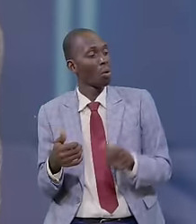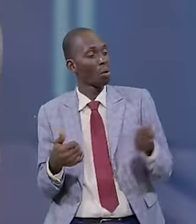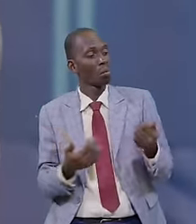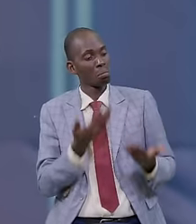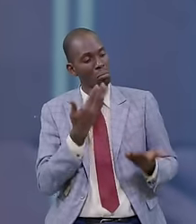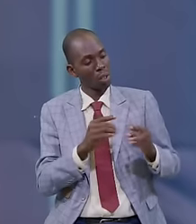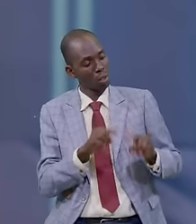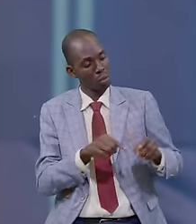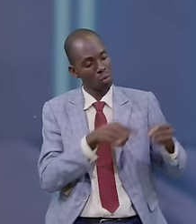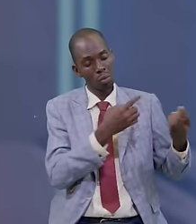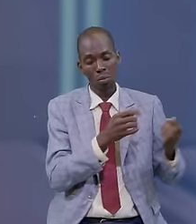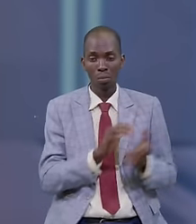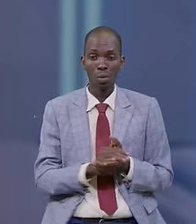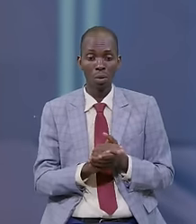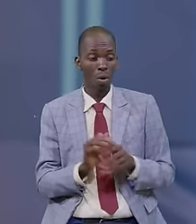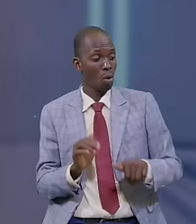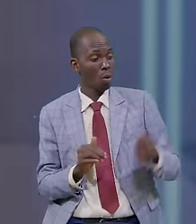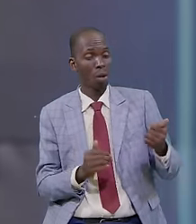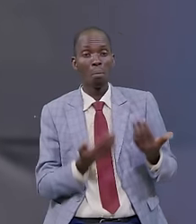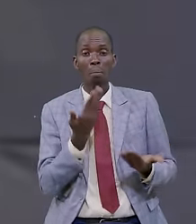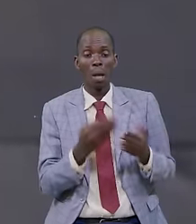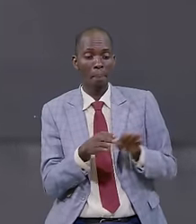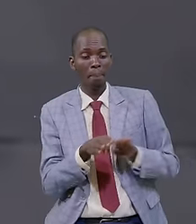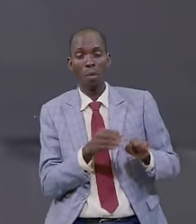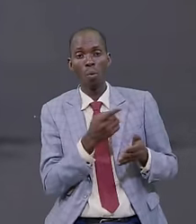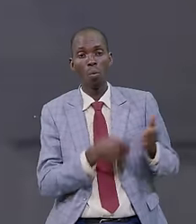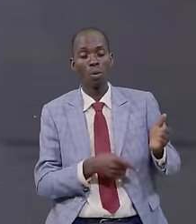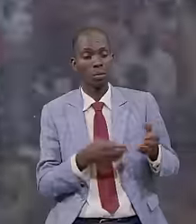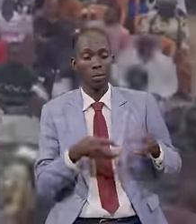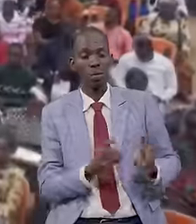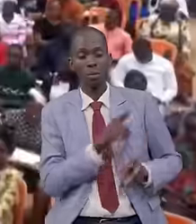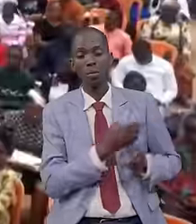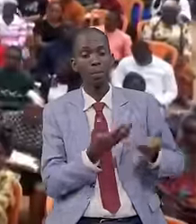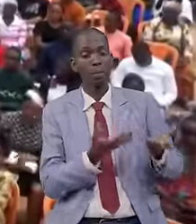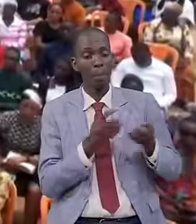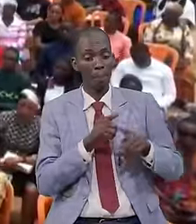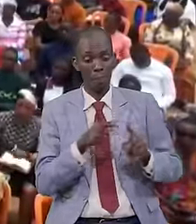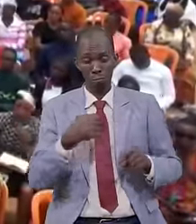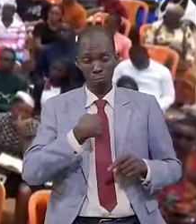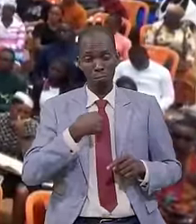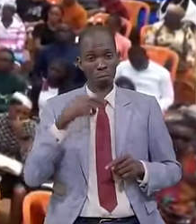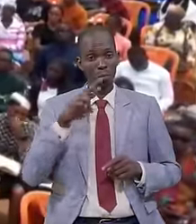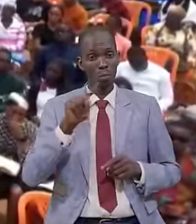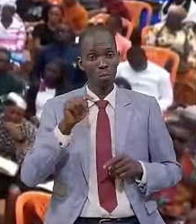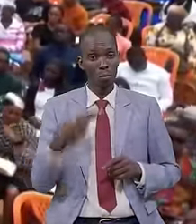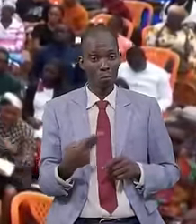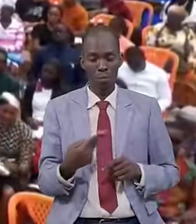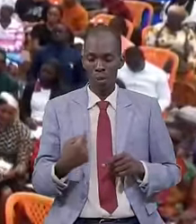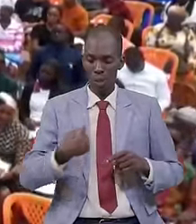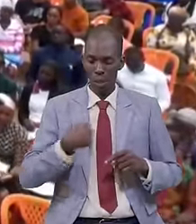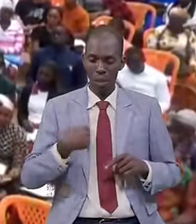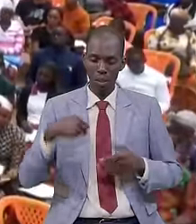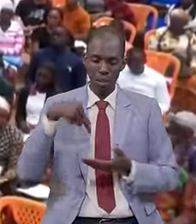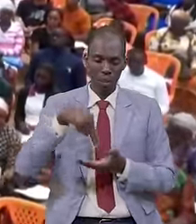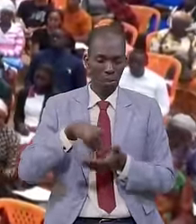may act the way they want. But I stand out.